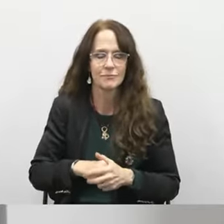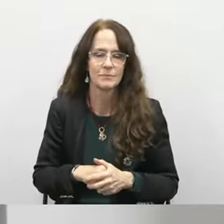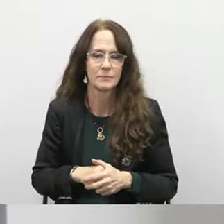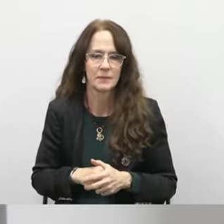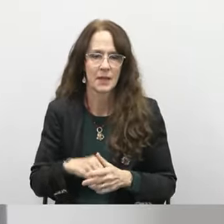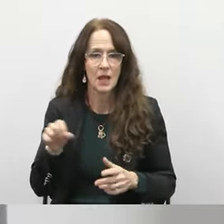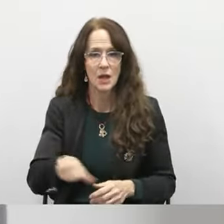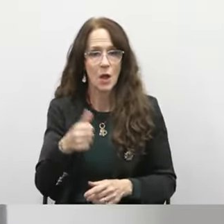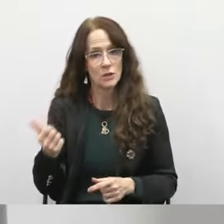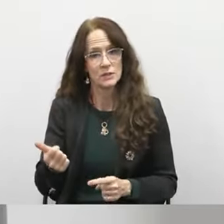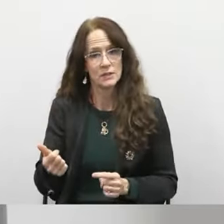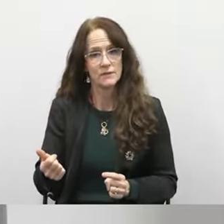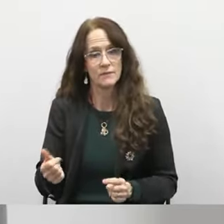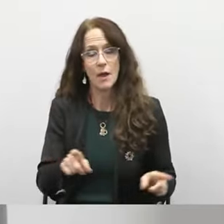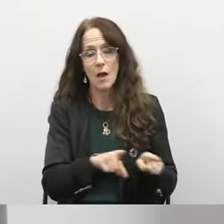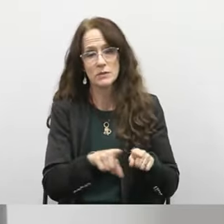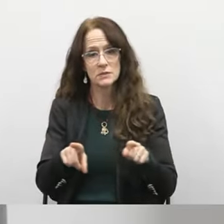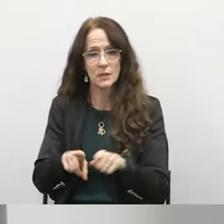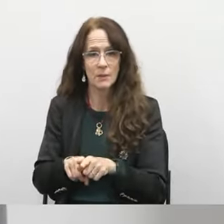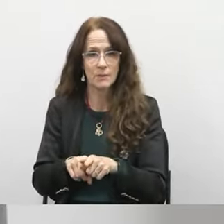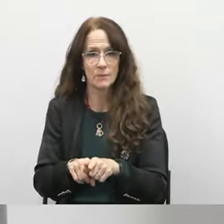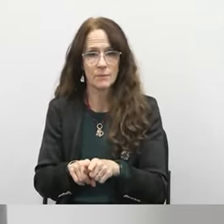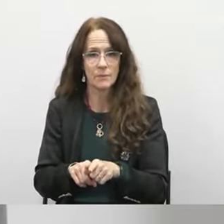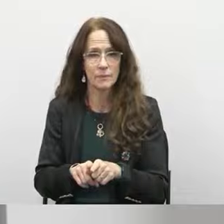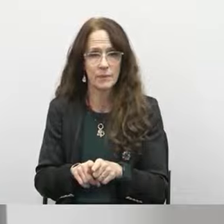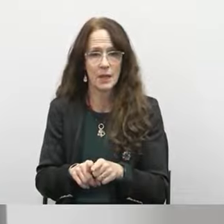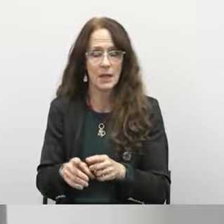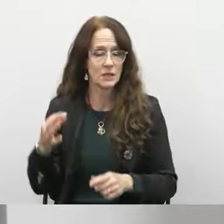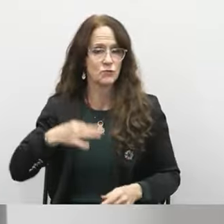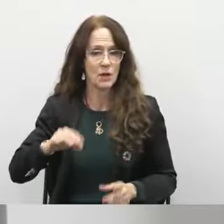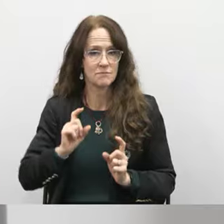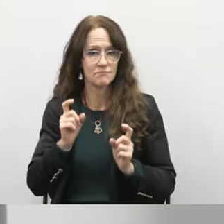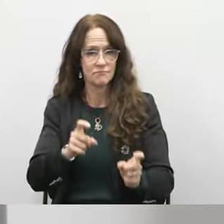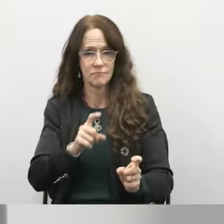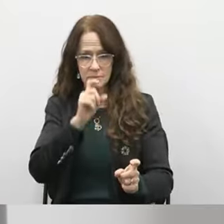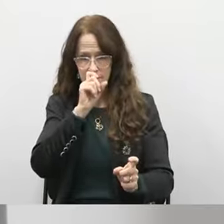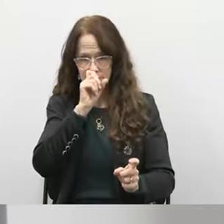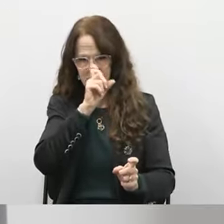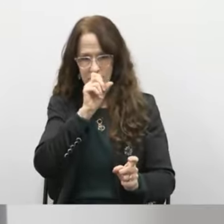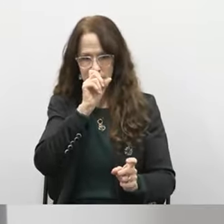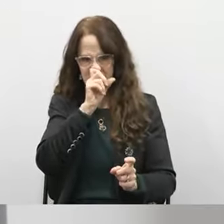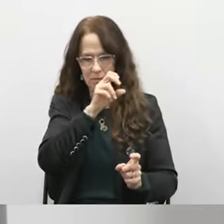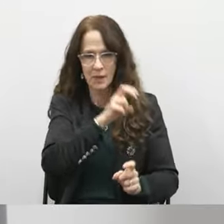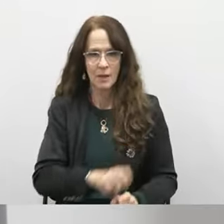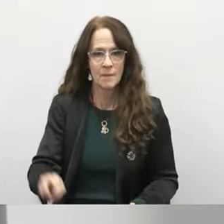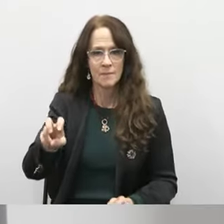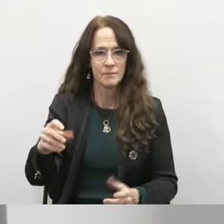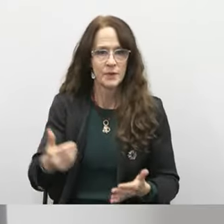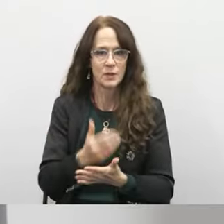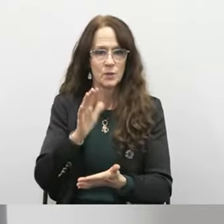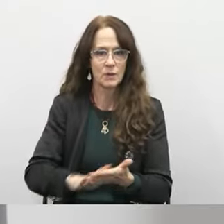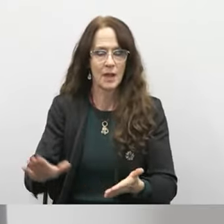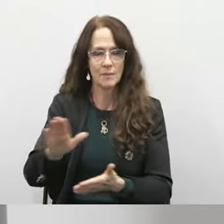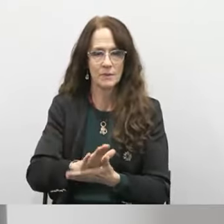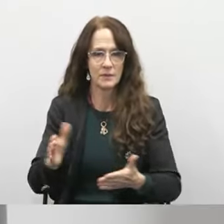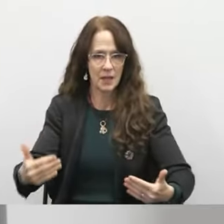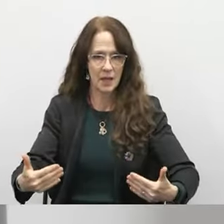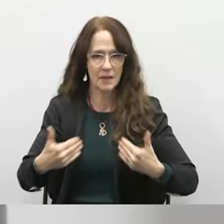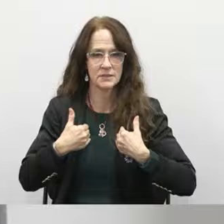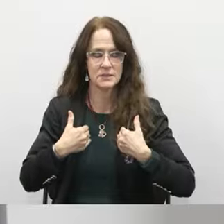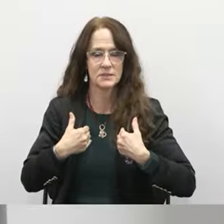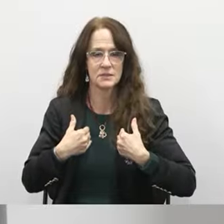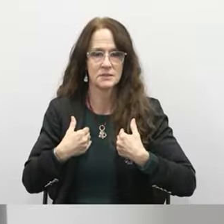an alternative. And then also, I want to give them credit because now they're at this campus that has